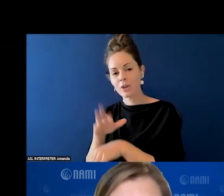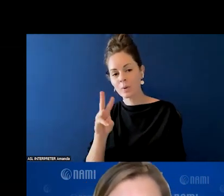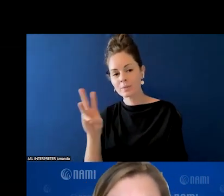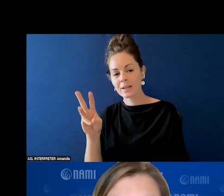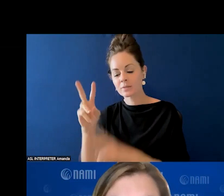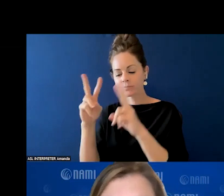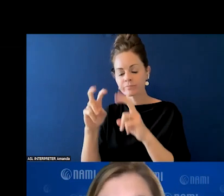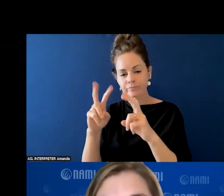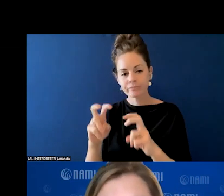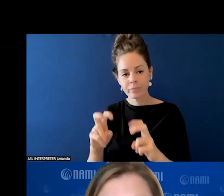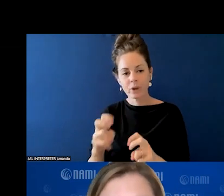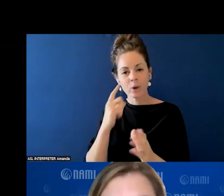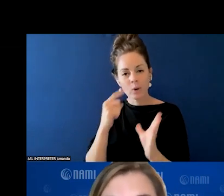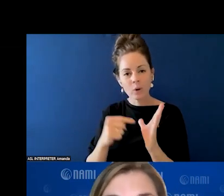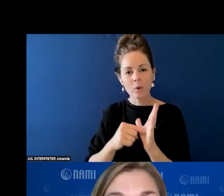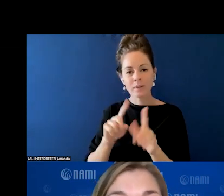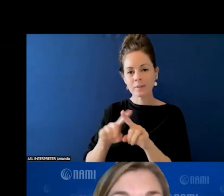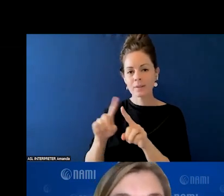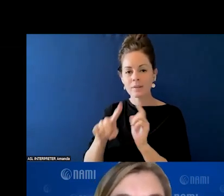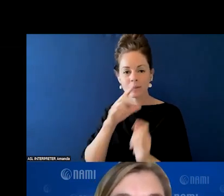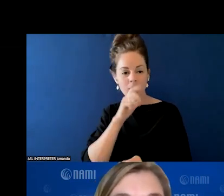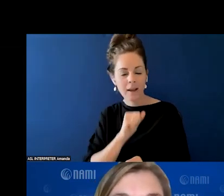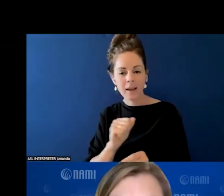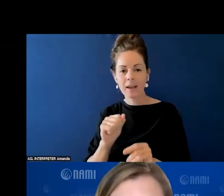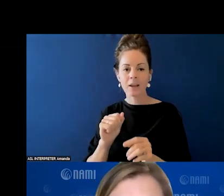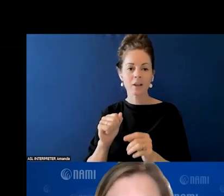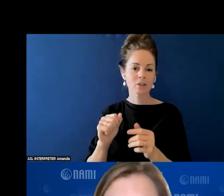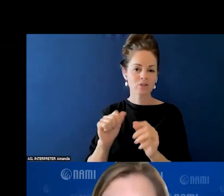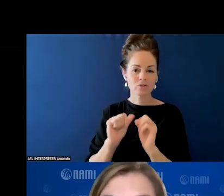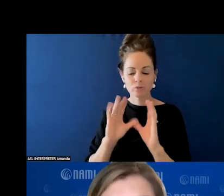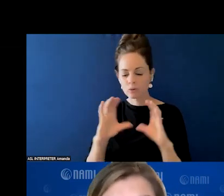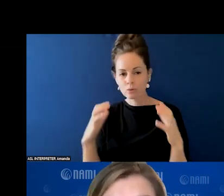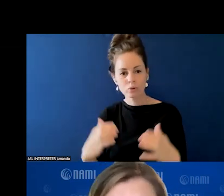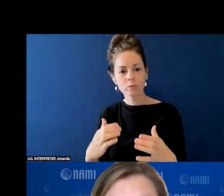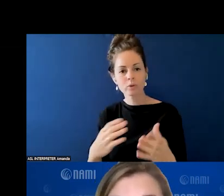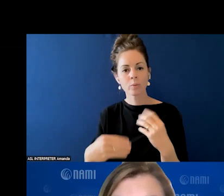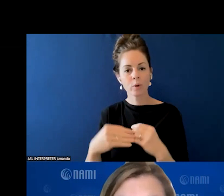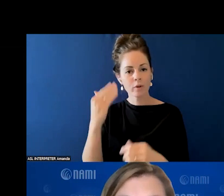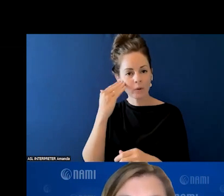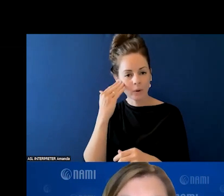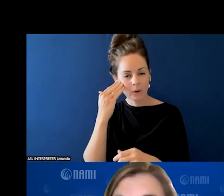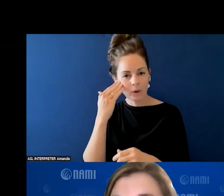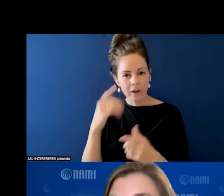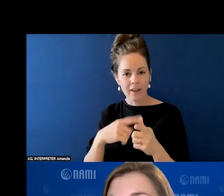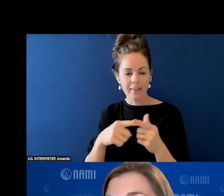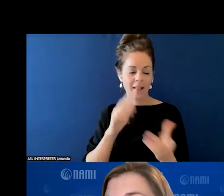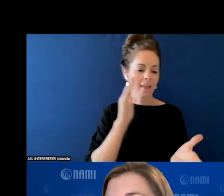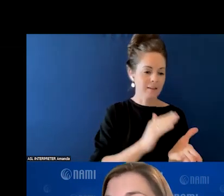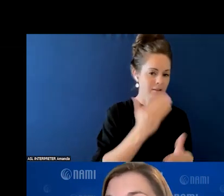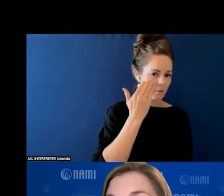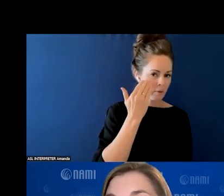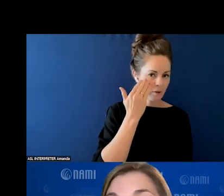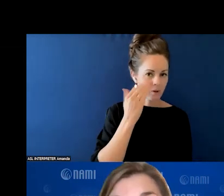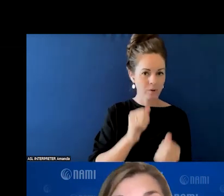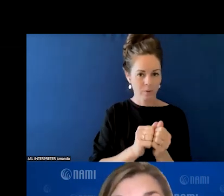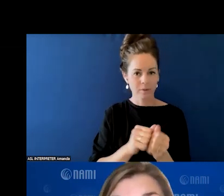those demographics to understand where we have more familiarity, where we have less. So, that's